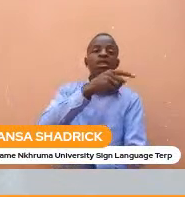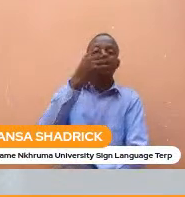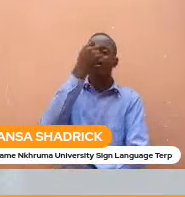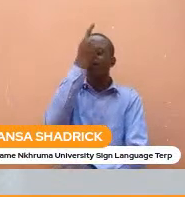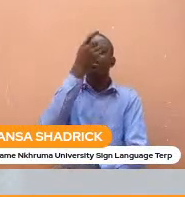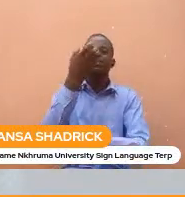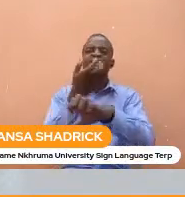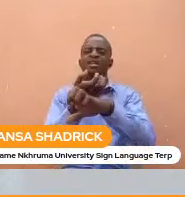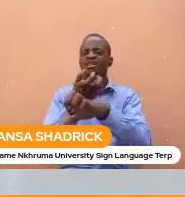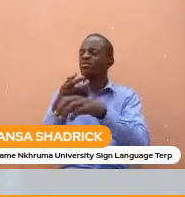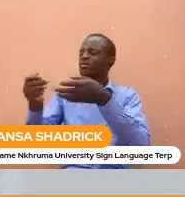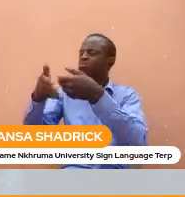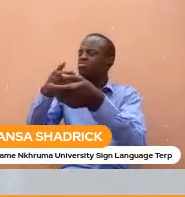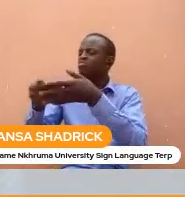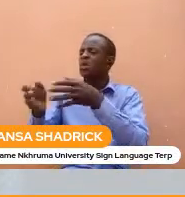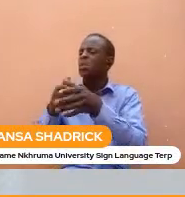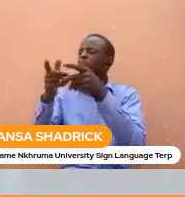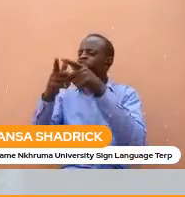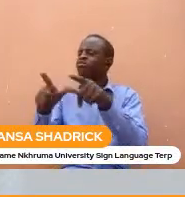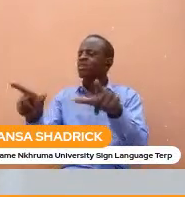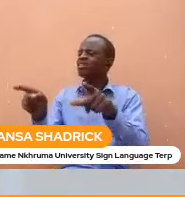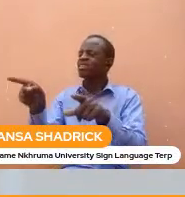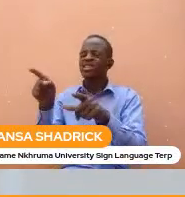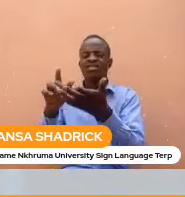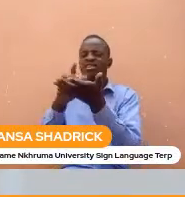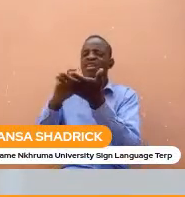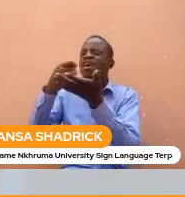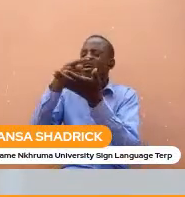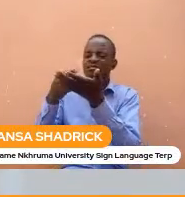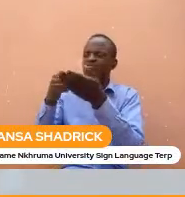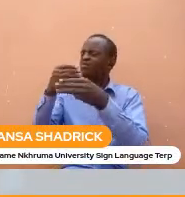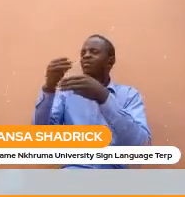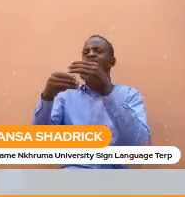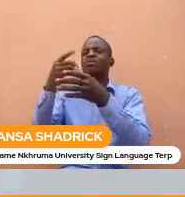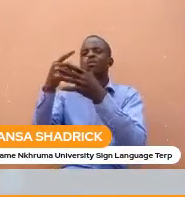language, what are contraceptives?